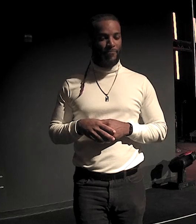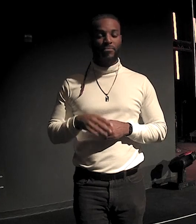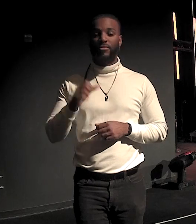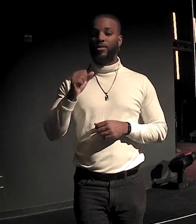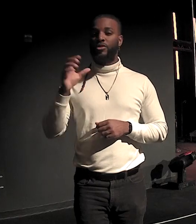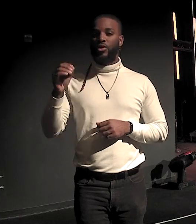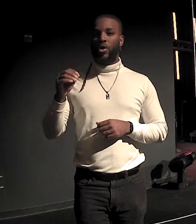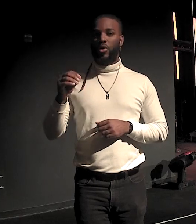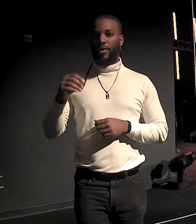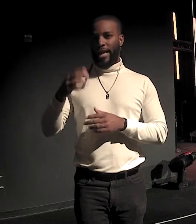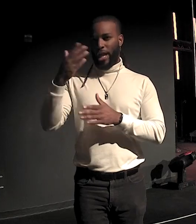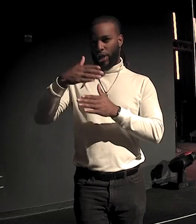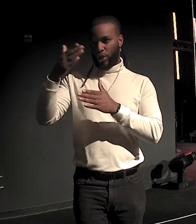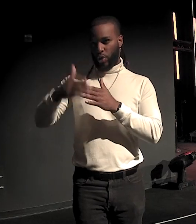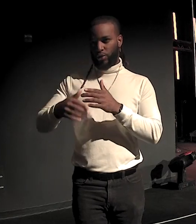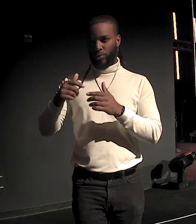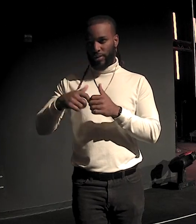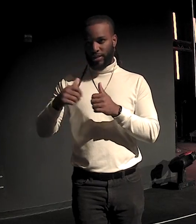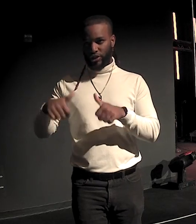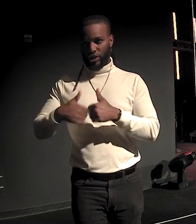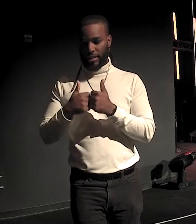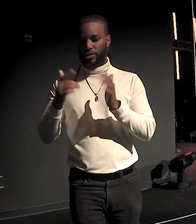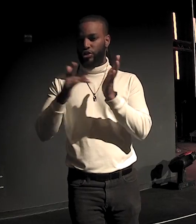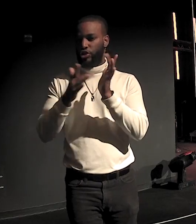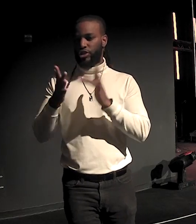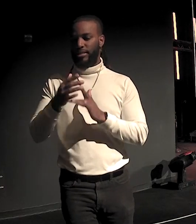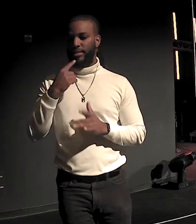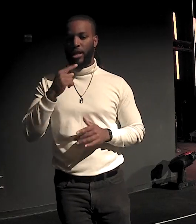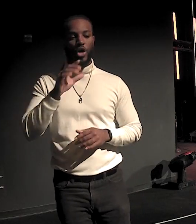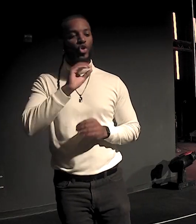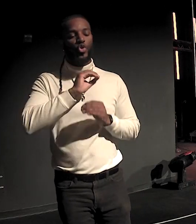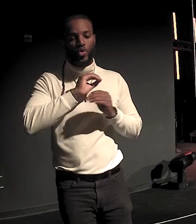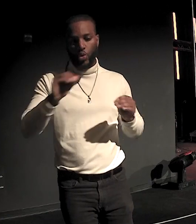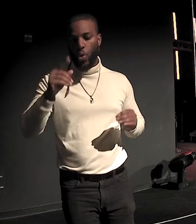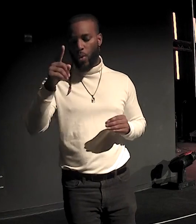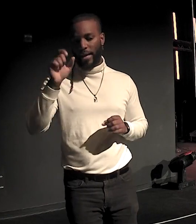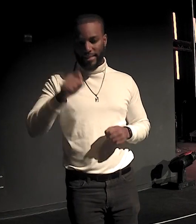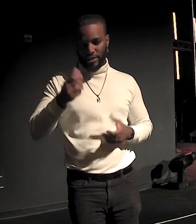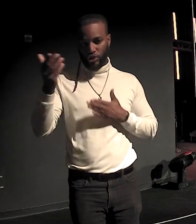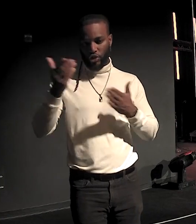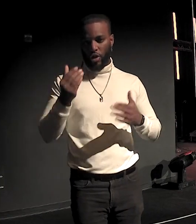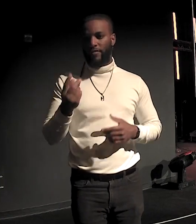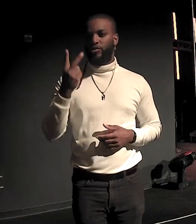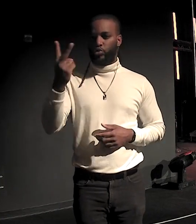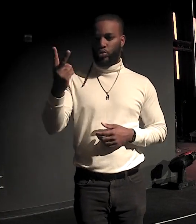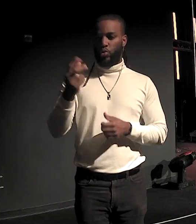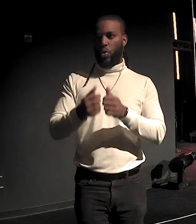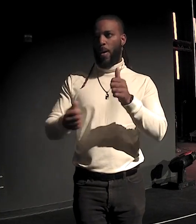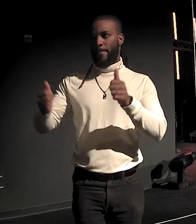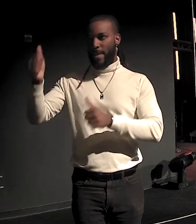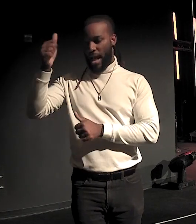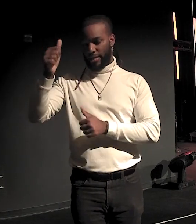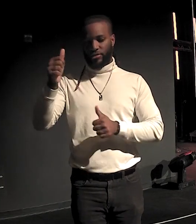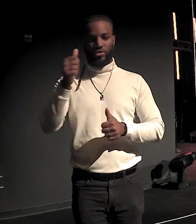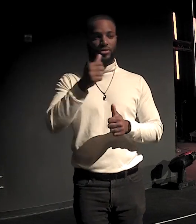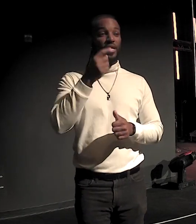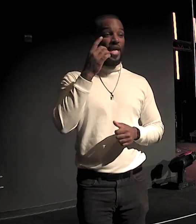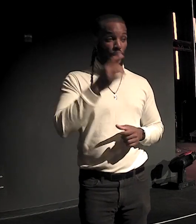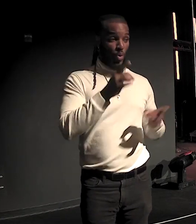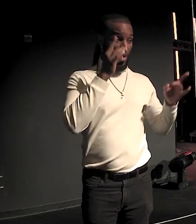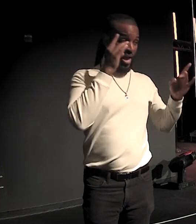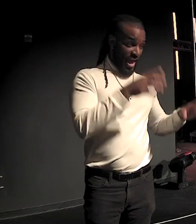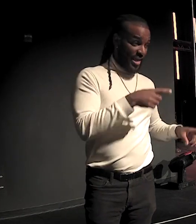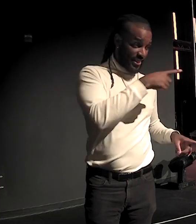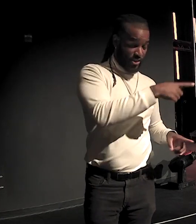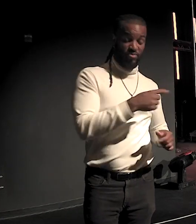And so he closes with this challenge. He says, no one can serve two masters. Either you will hate the one and love the